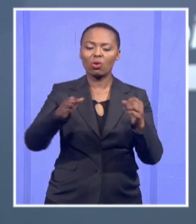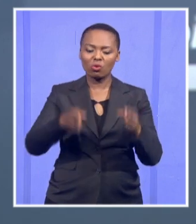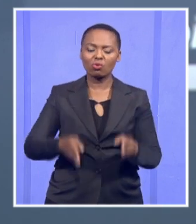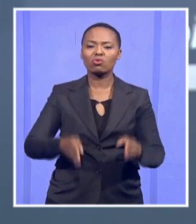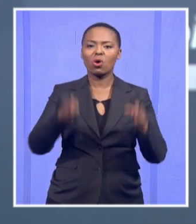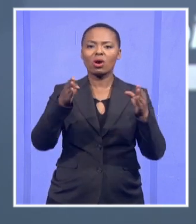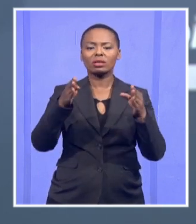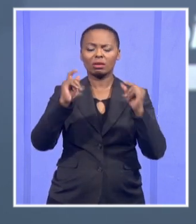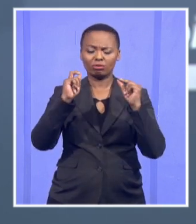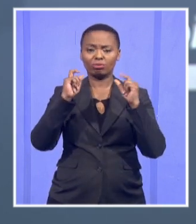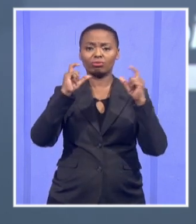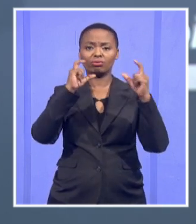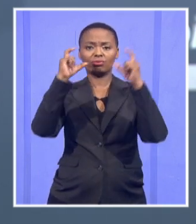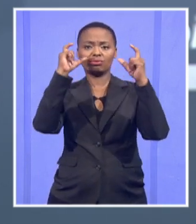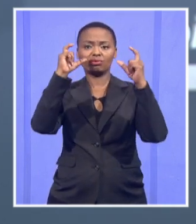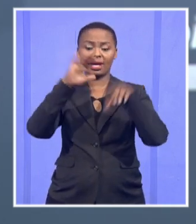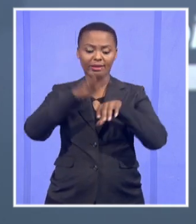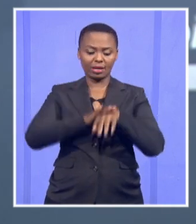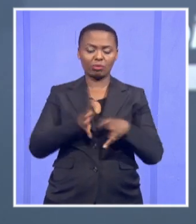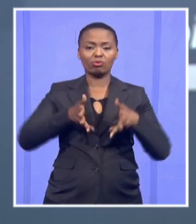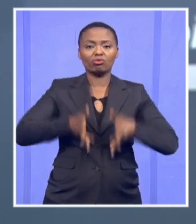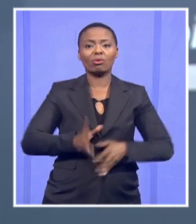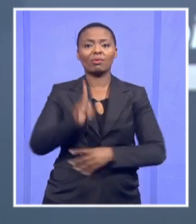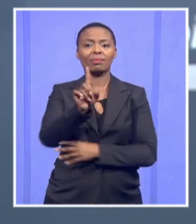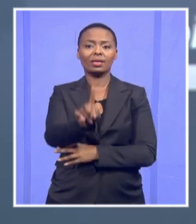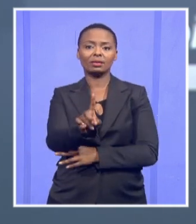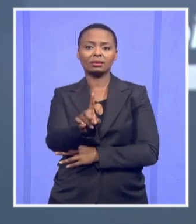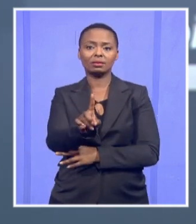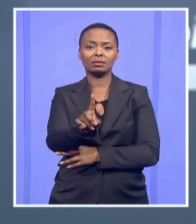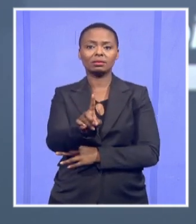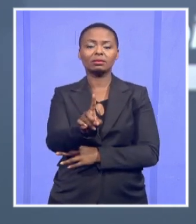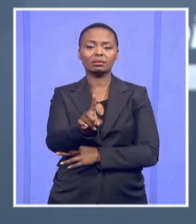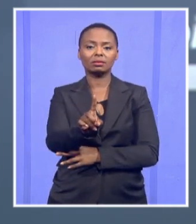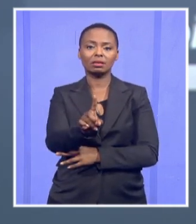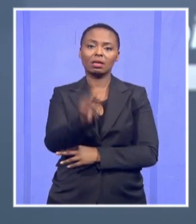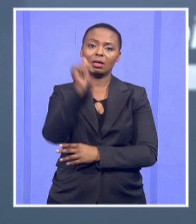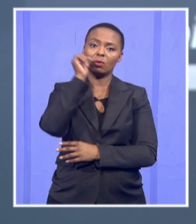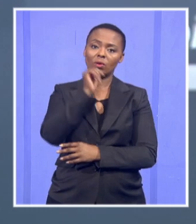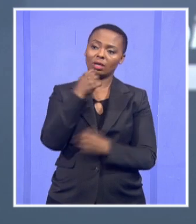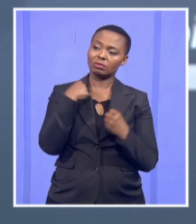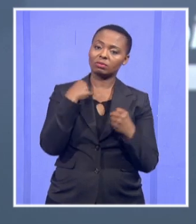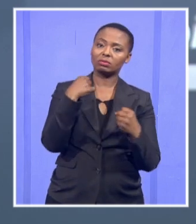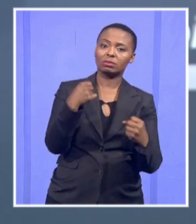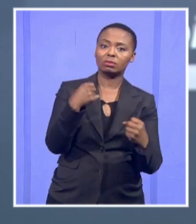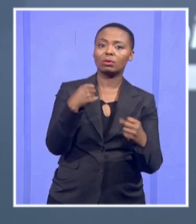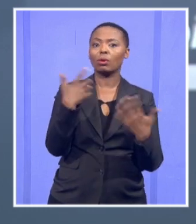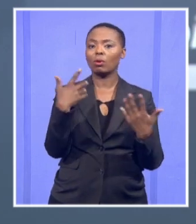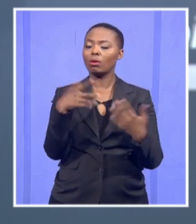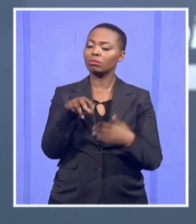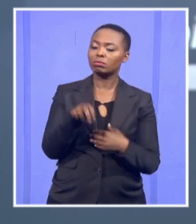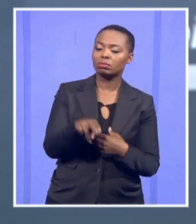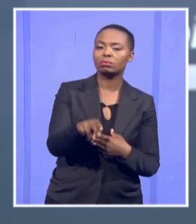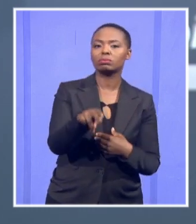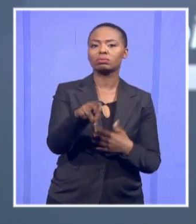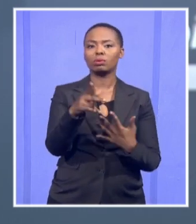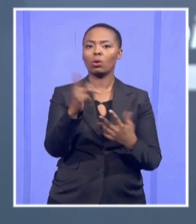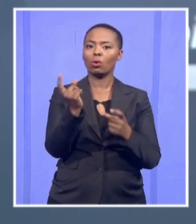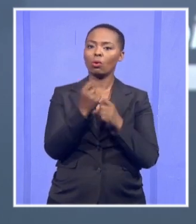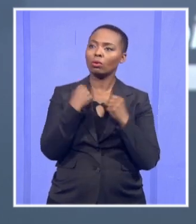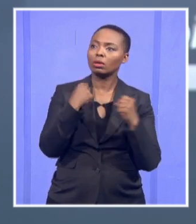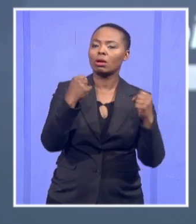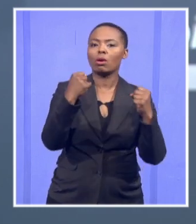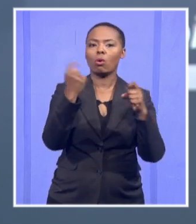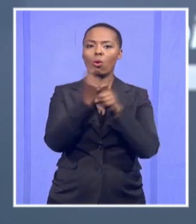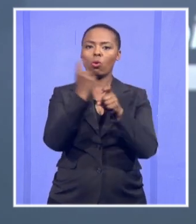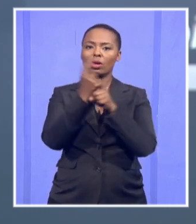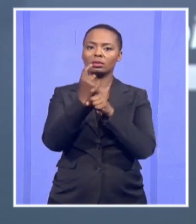season, and then when we go out onto the roads to actually look at the traffic reports,